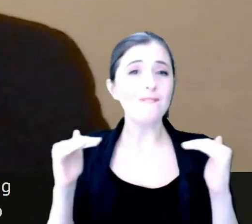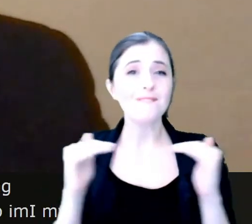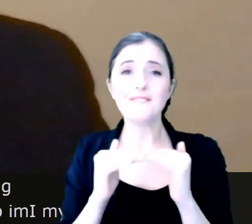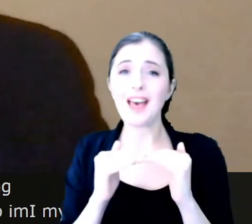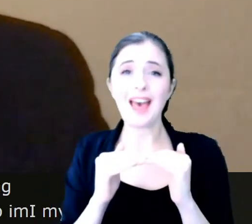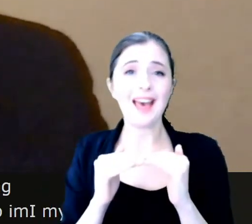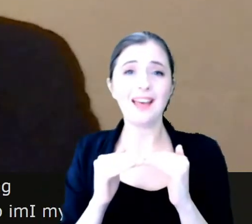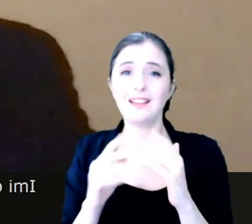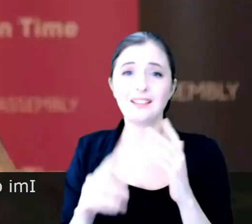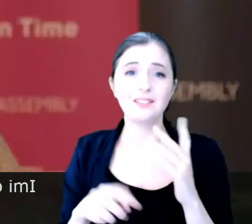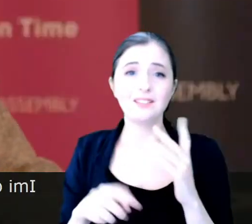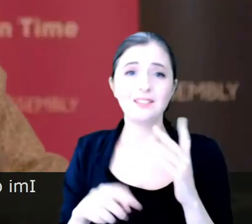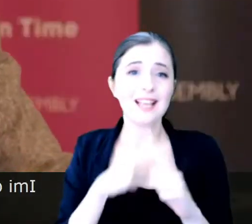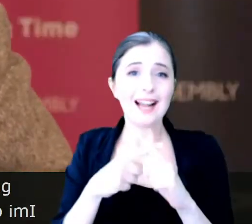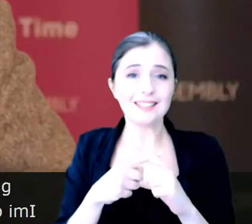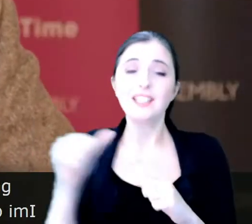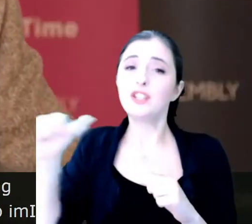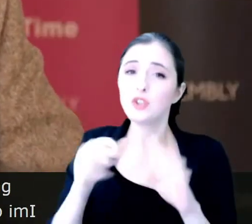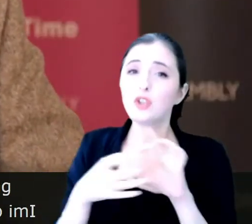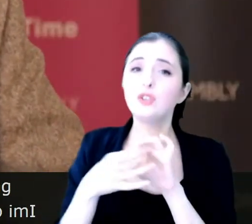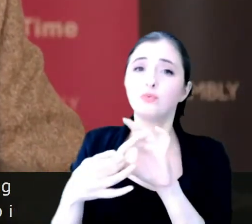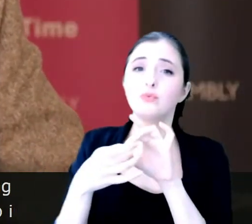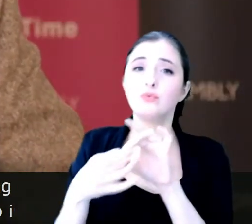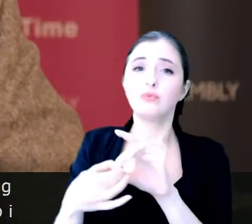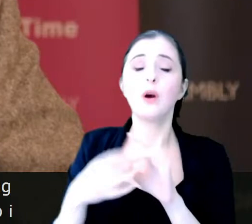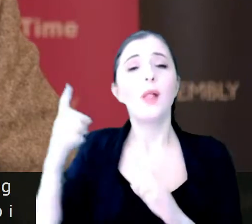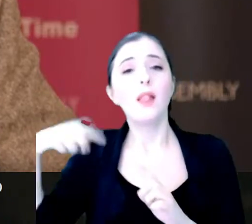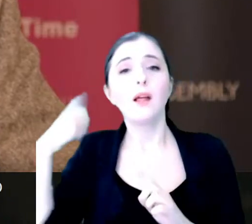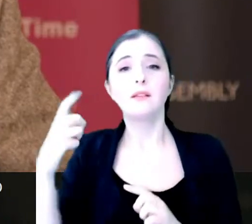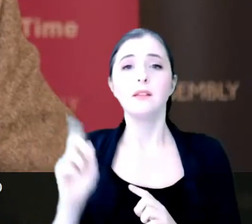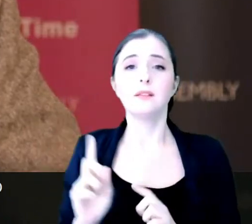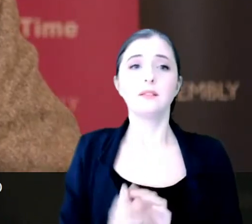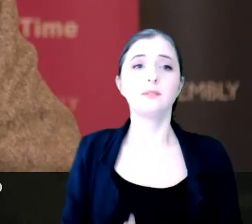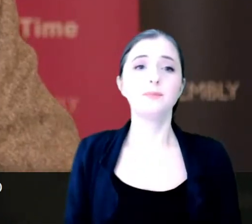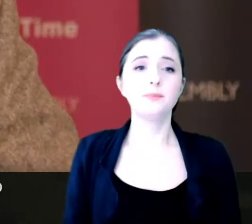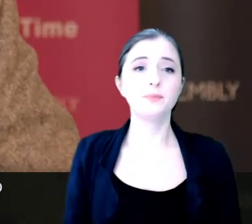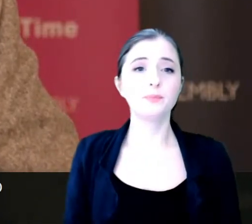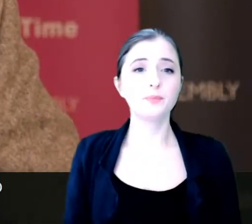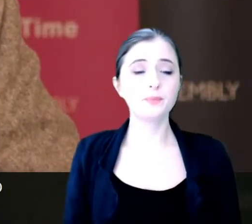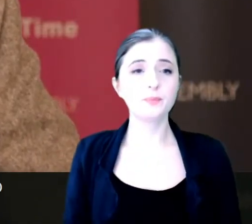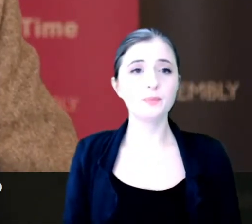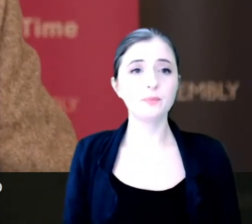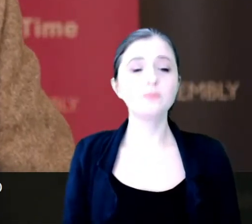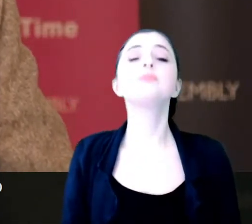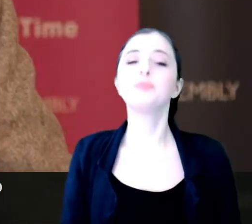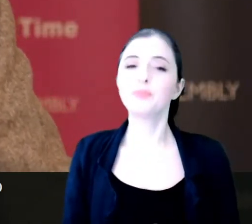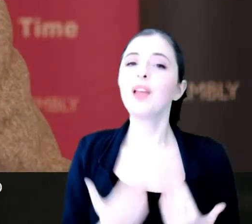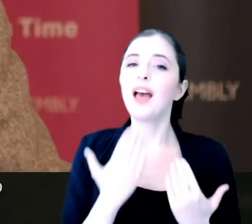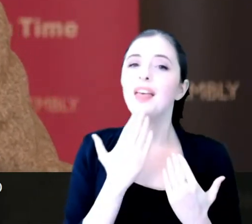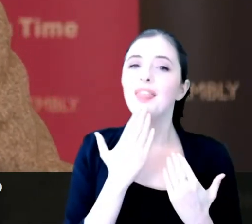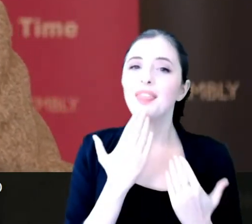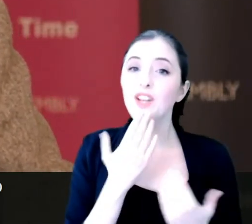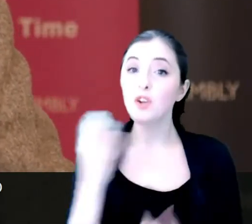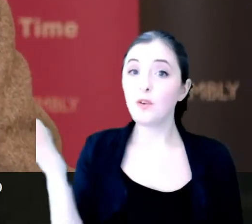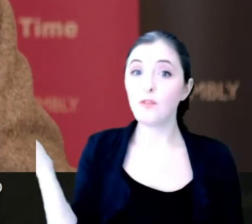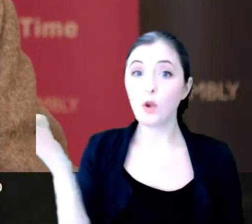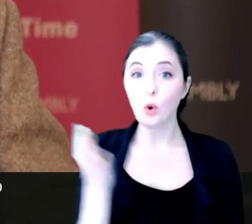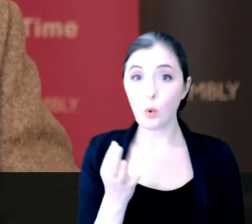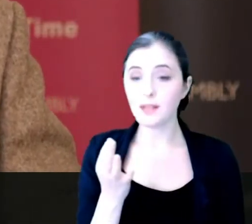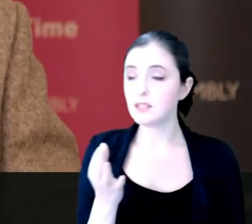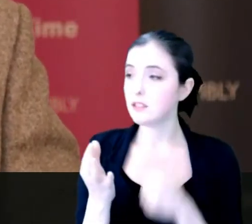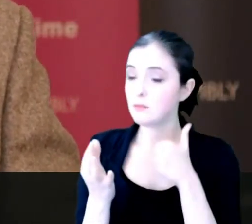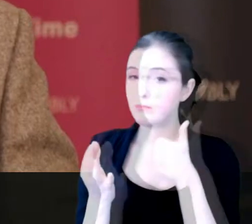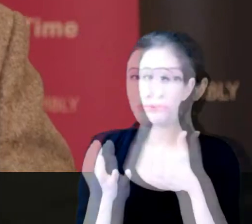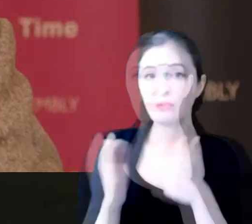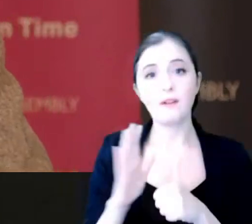Chair. Thank you, Manus, for your question and starting us off this evening. Can